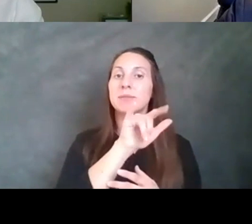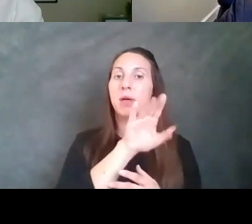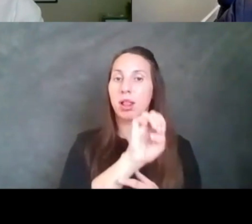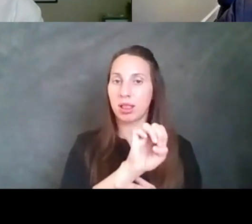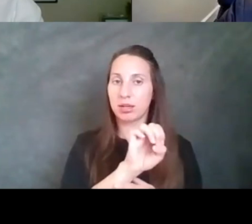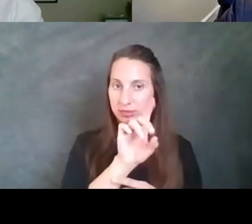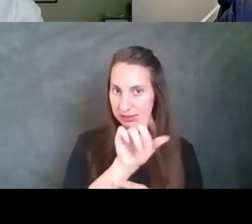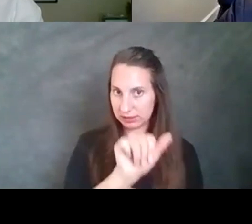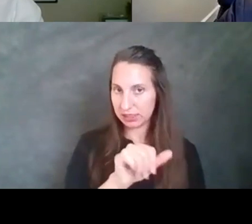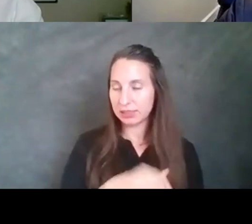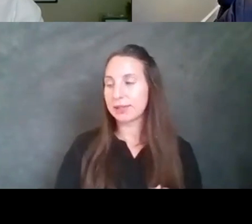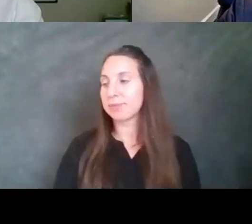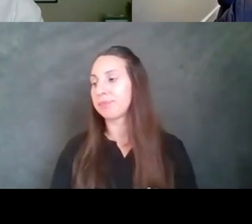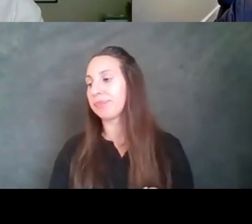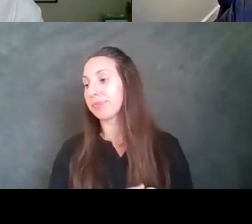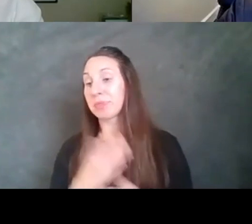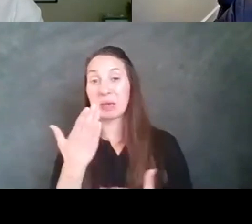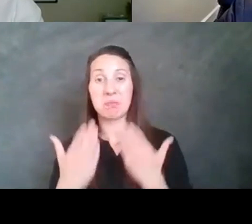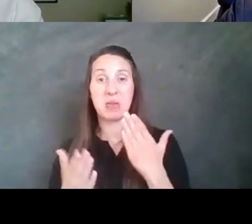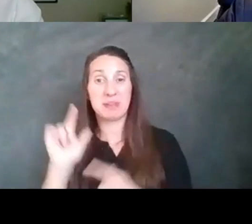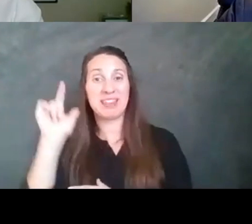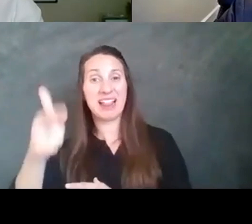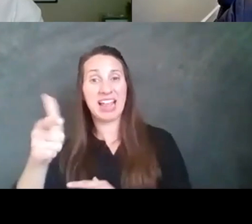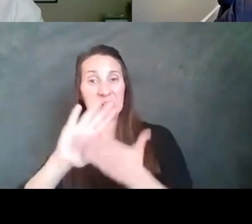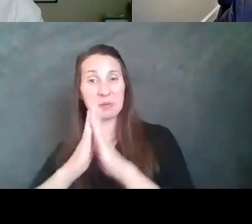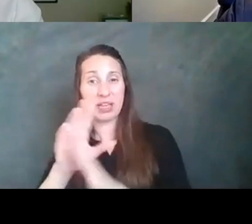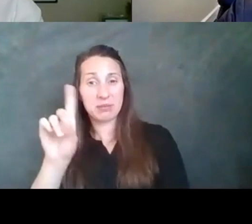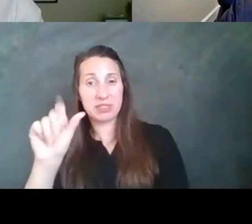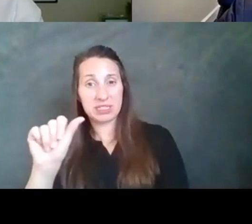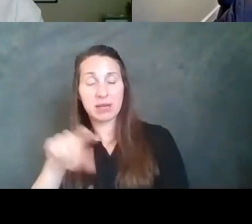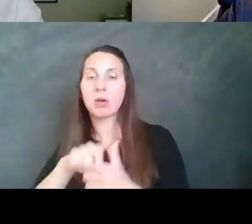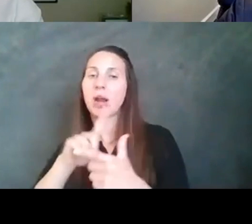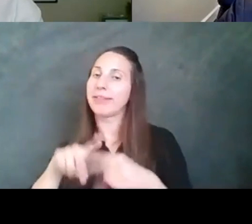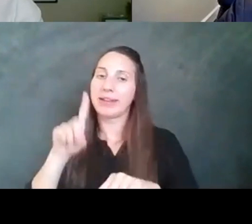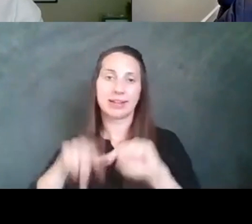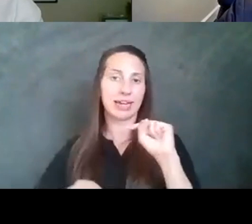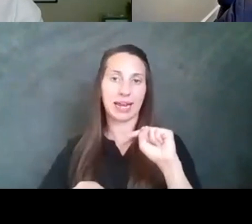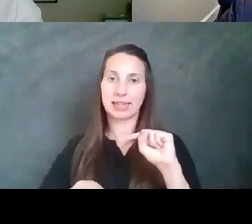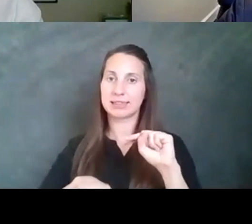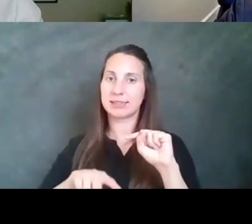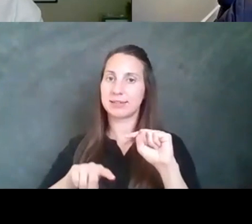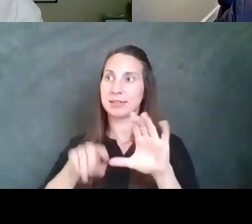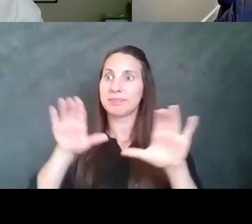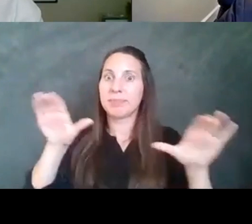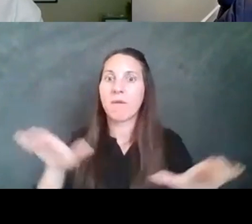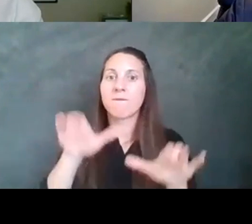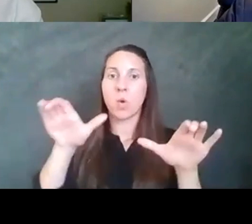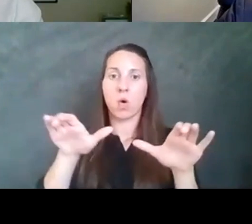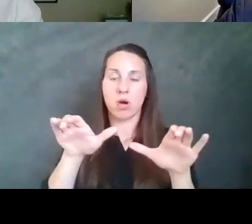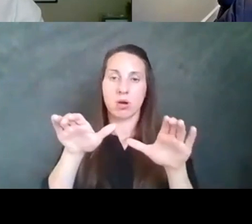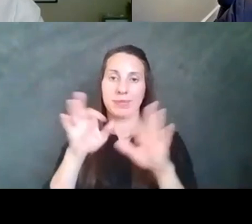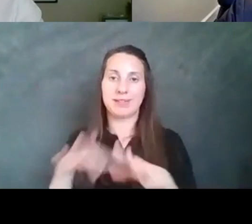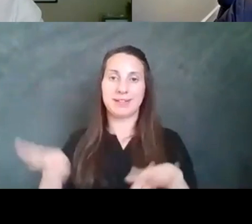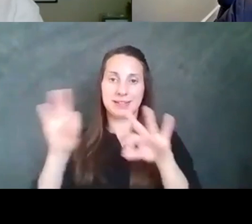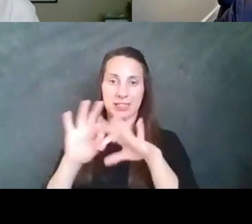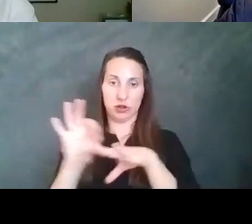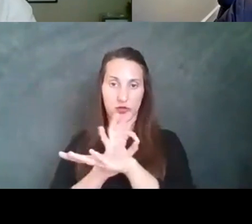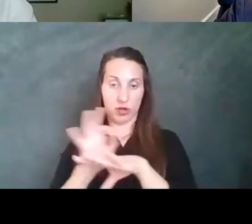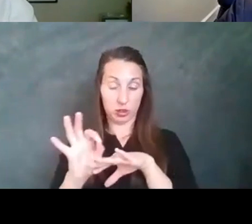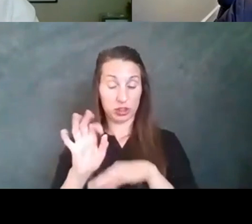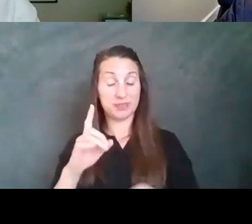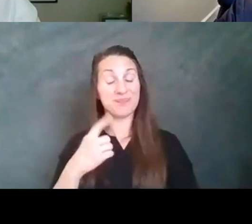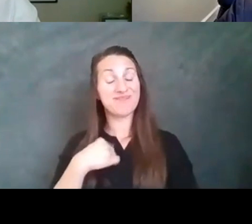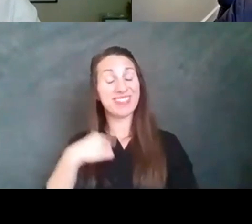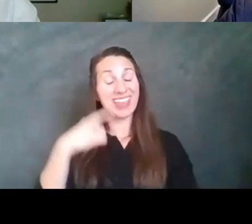a disability or whatever and can't perform the essential functions of the job. I think one really important